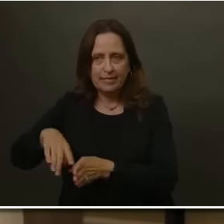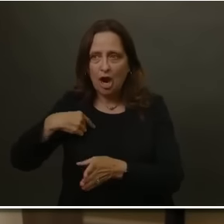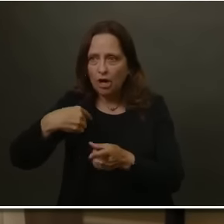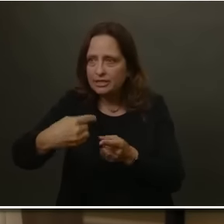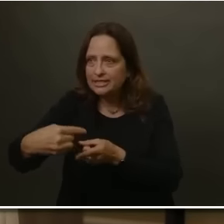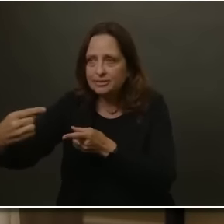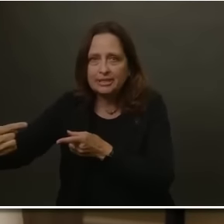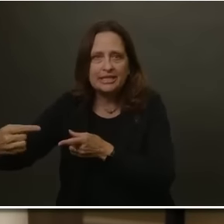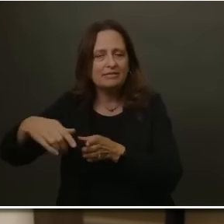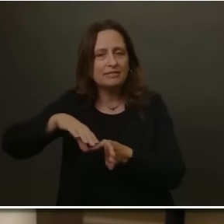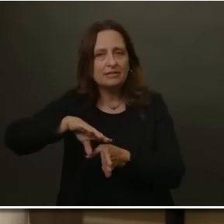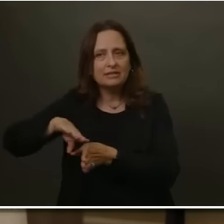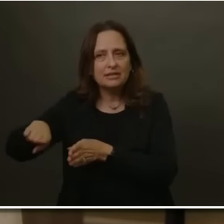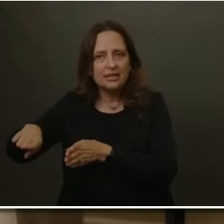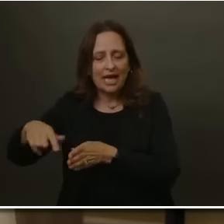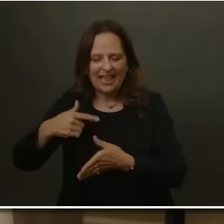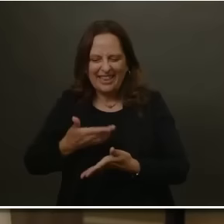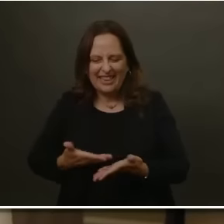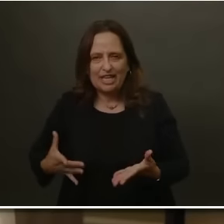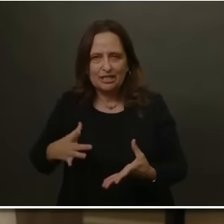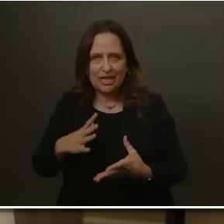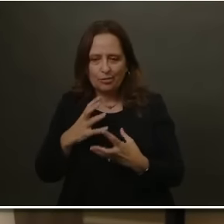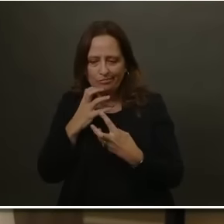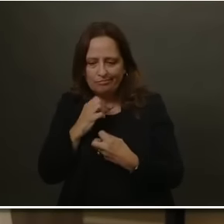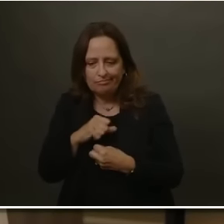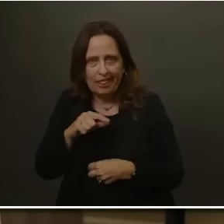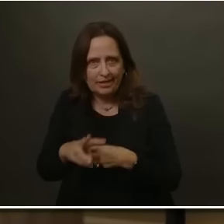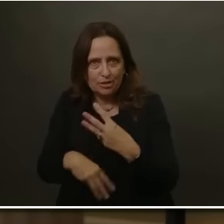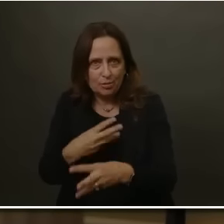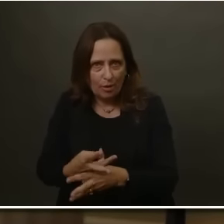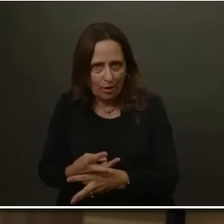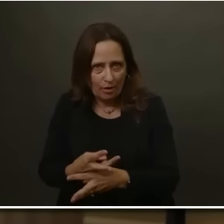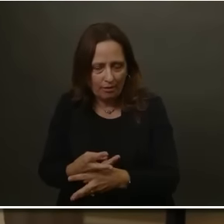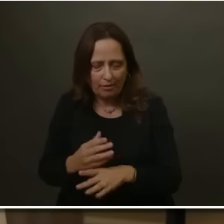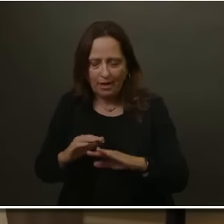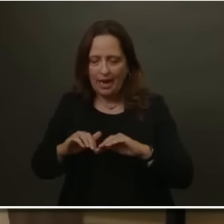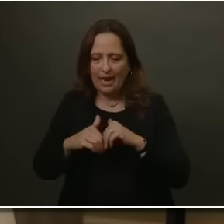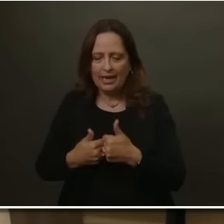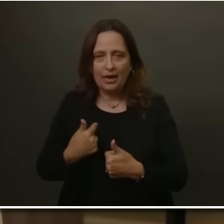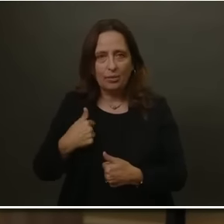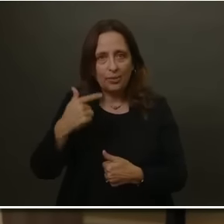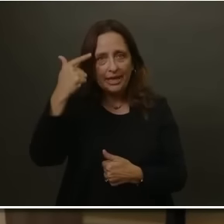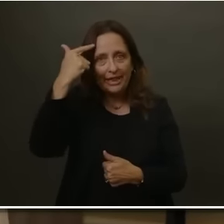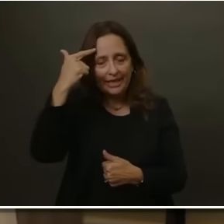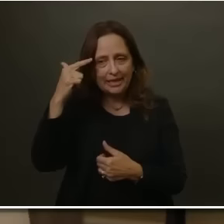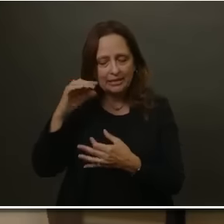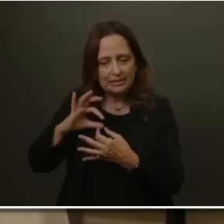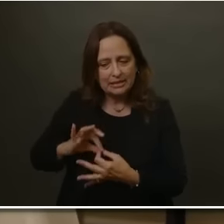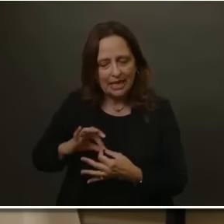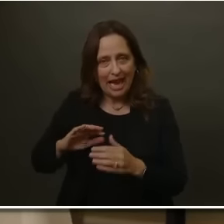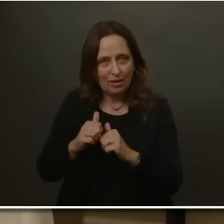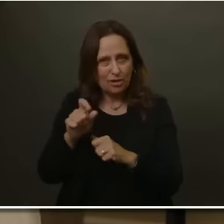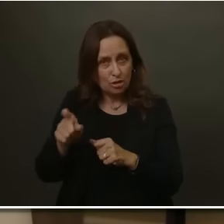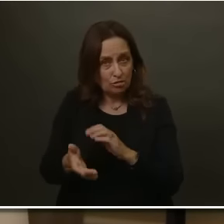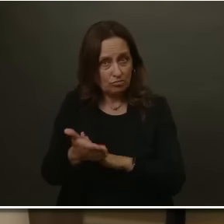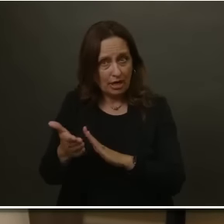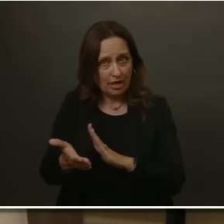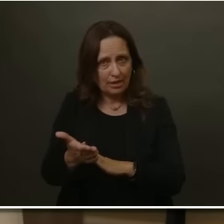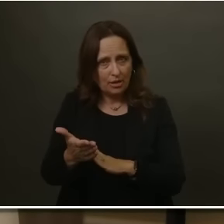our attachments to the things of this world, and maybe our attachment to the way we think things ought to function.